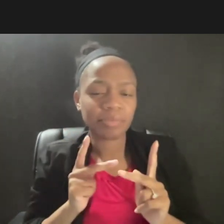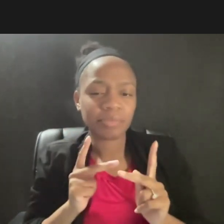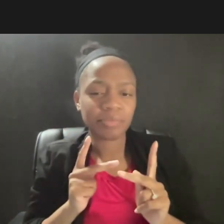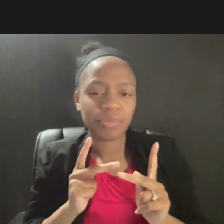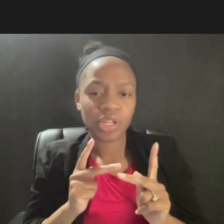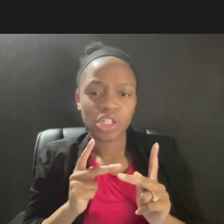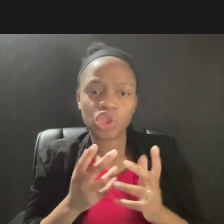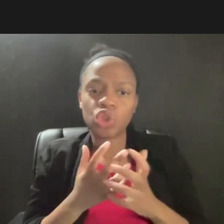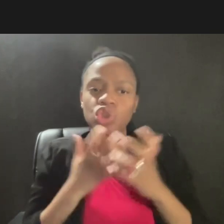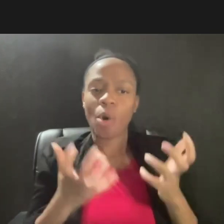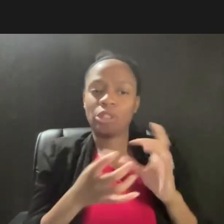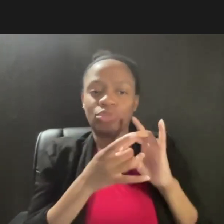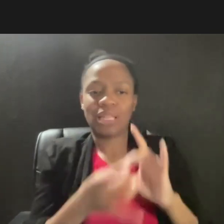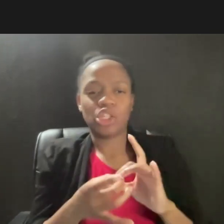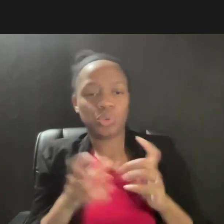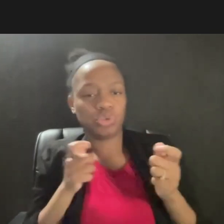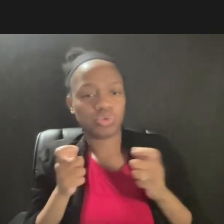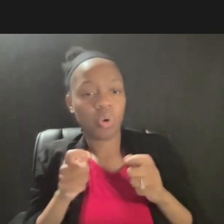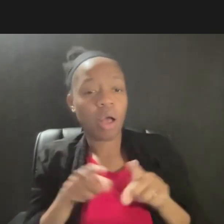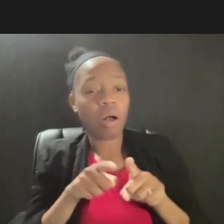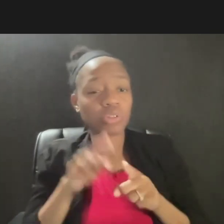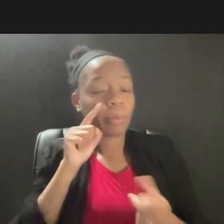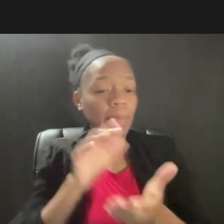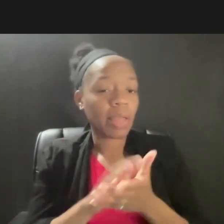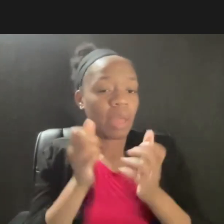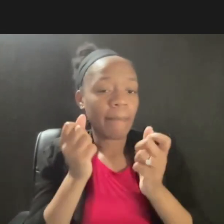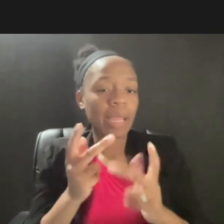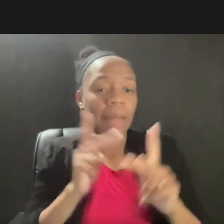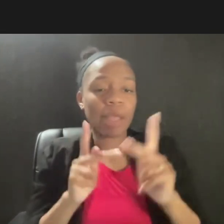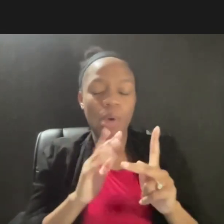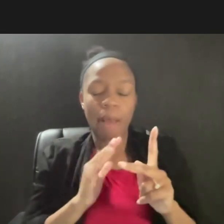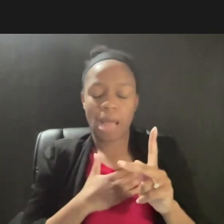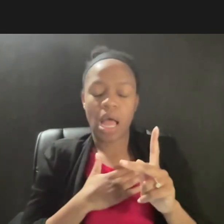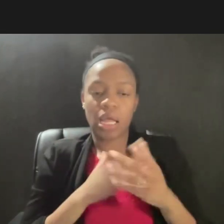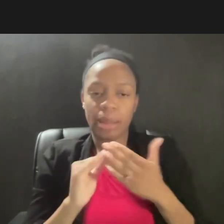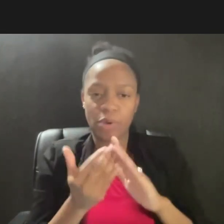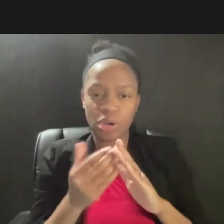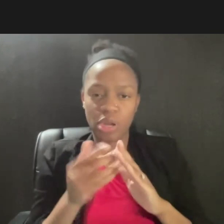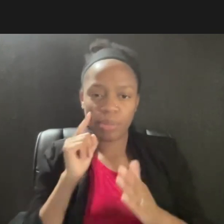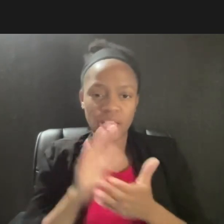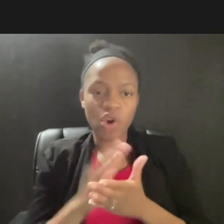is about control. And I also believe, and many folks in my community believe that we're being used as test dummies, if you